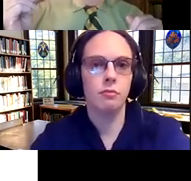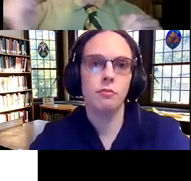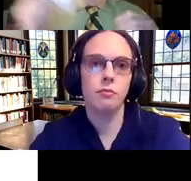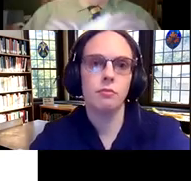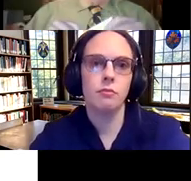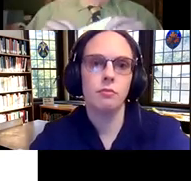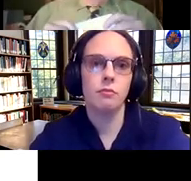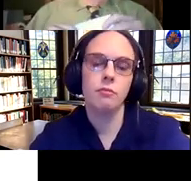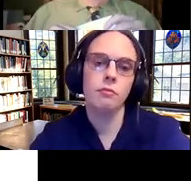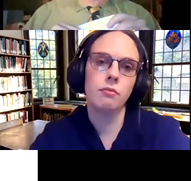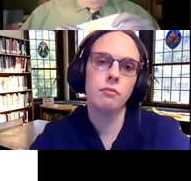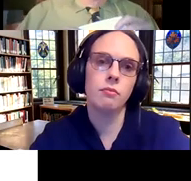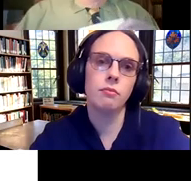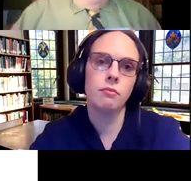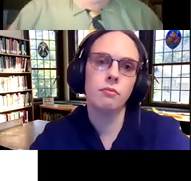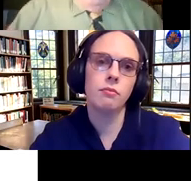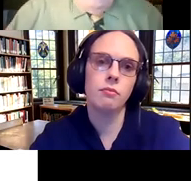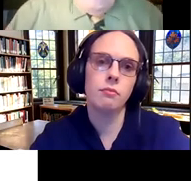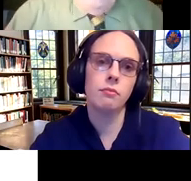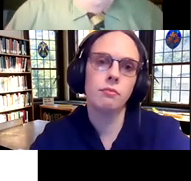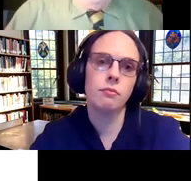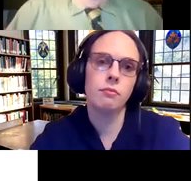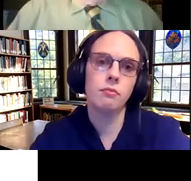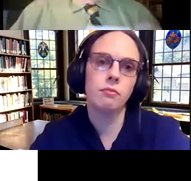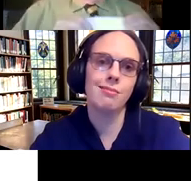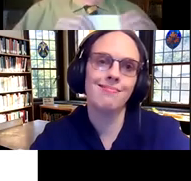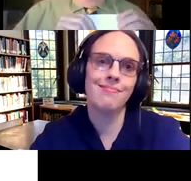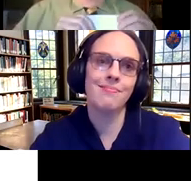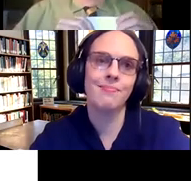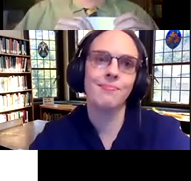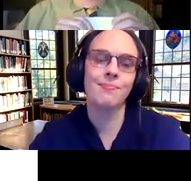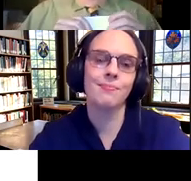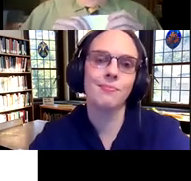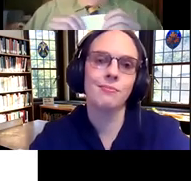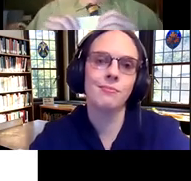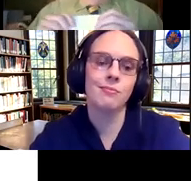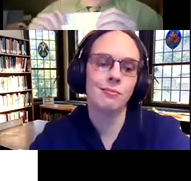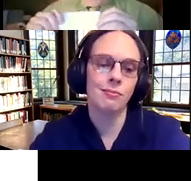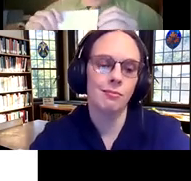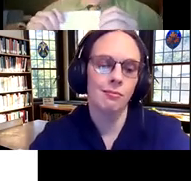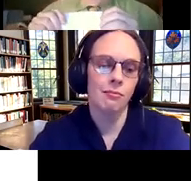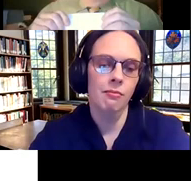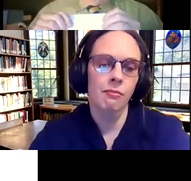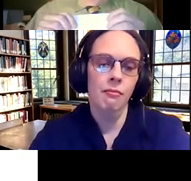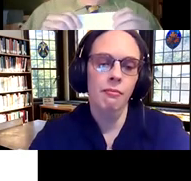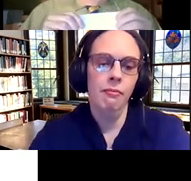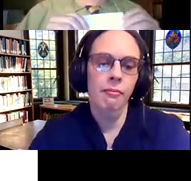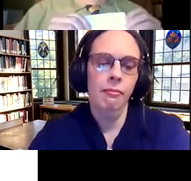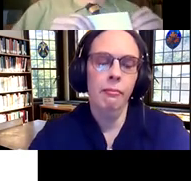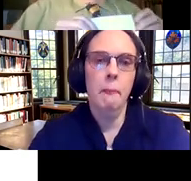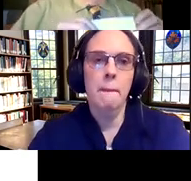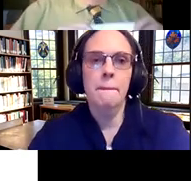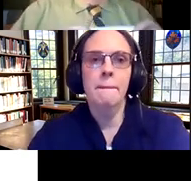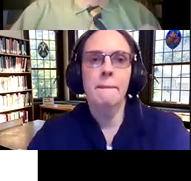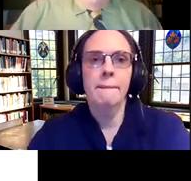college president would be the man on the right, Albert W. Brown. And the man on the left